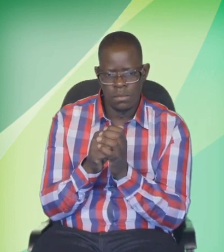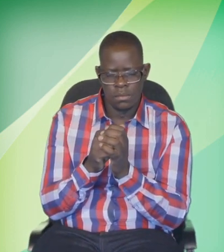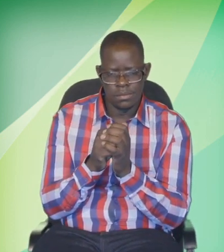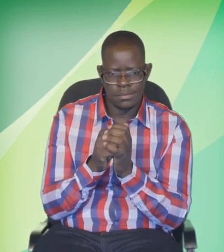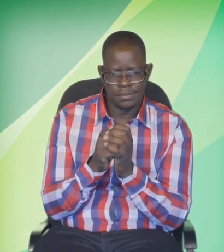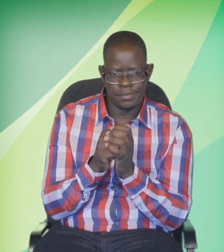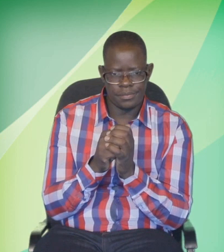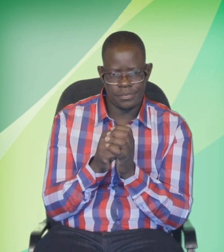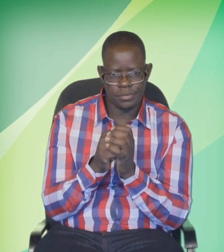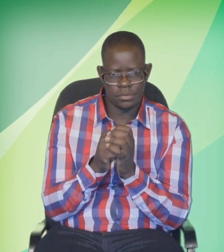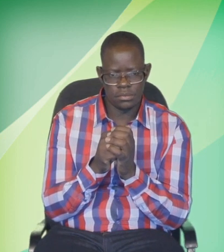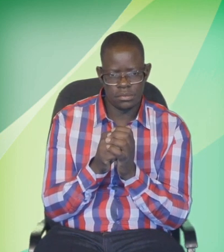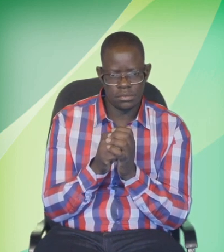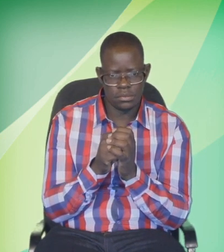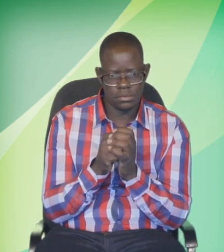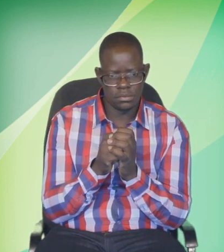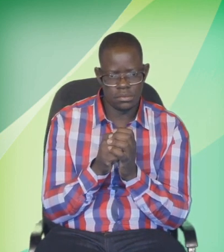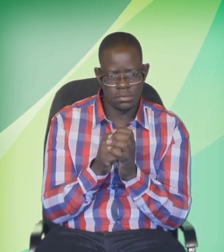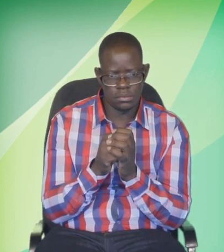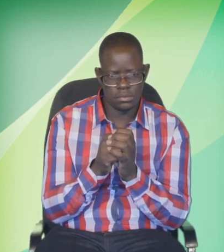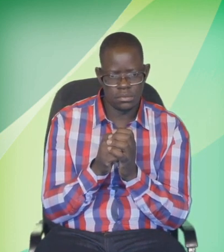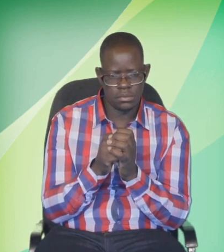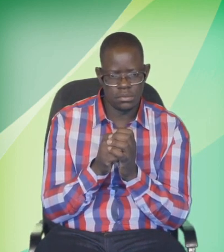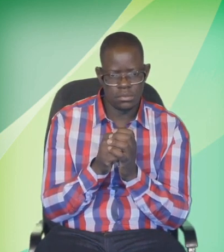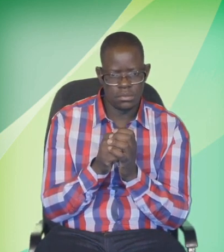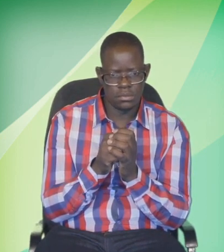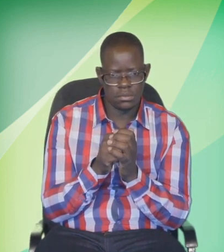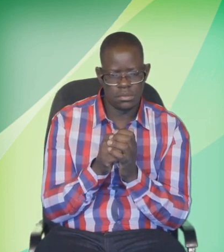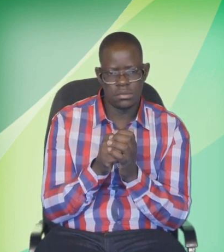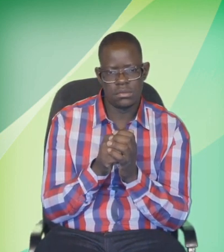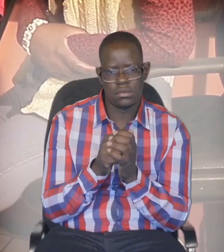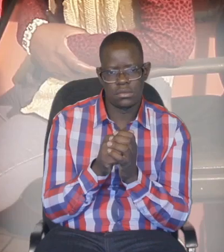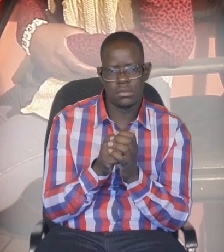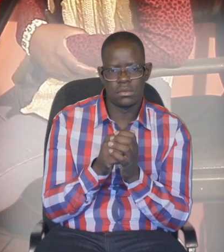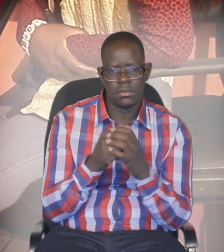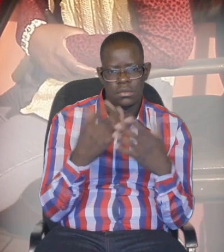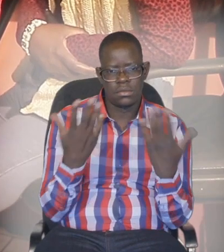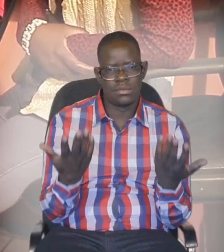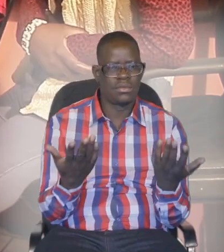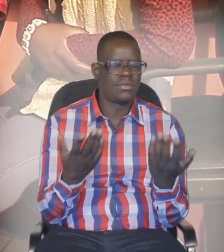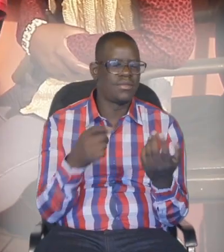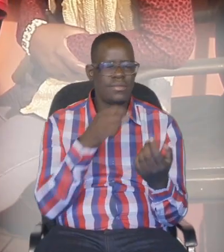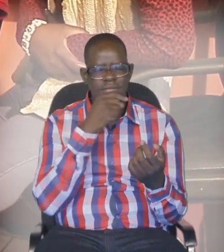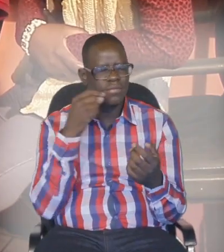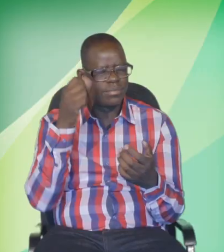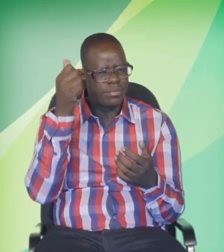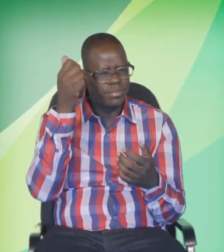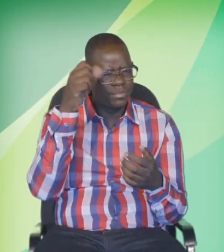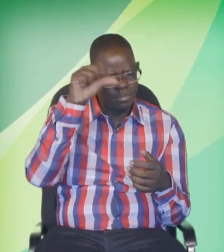off 330. Interest received 130. What does bad debt